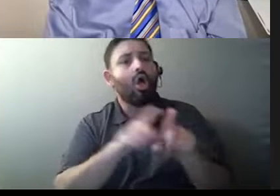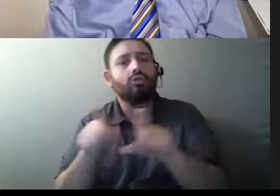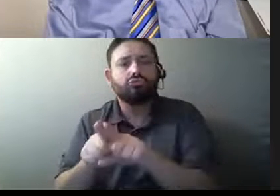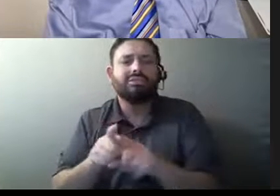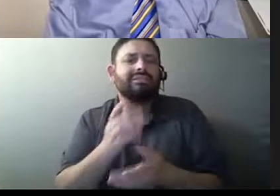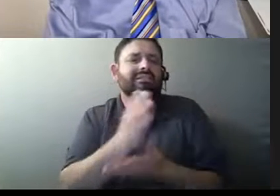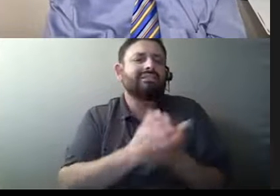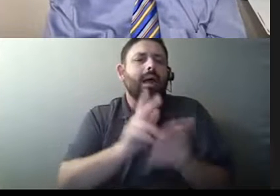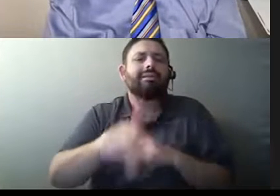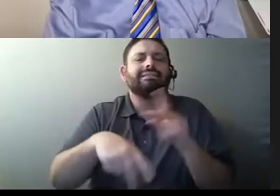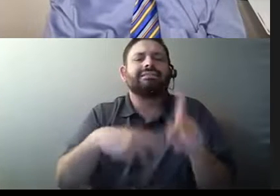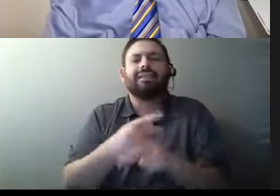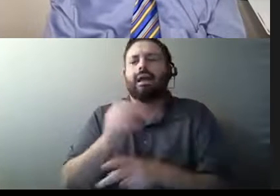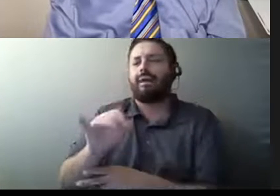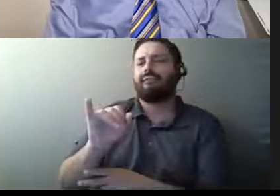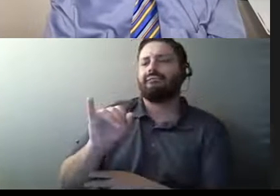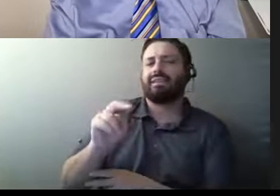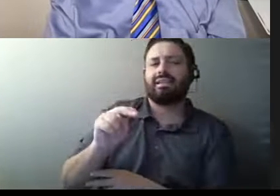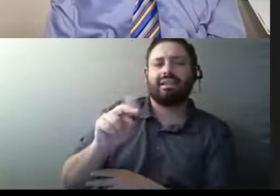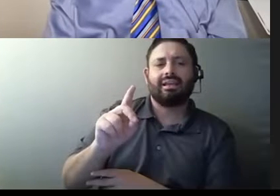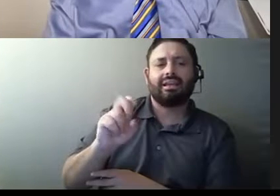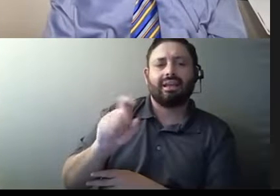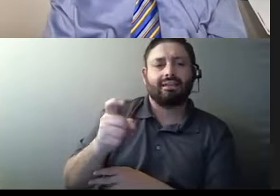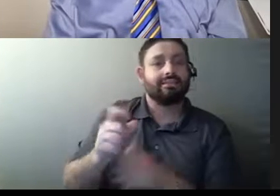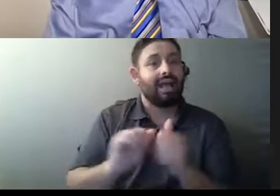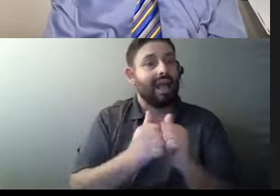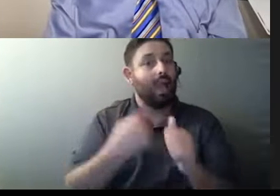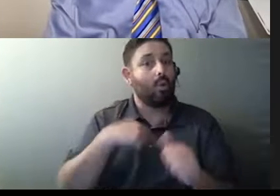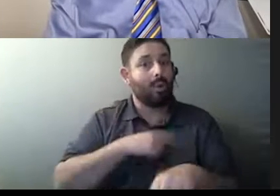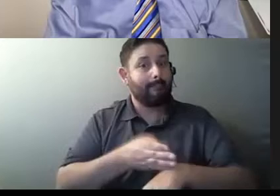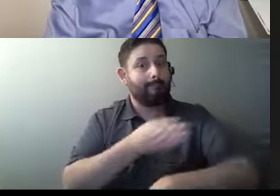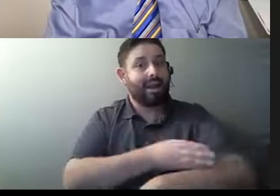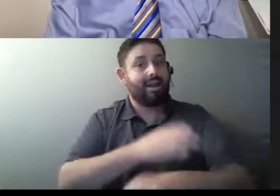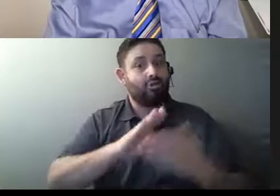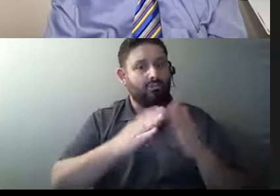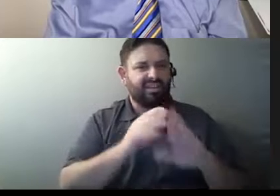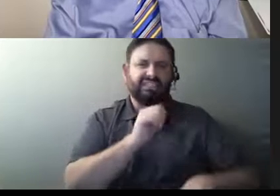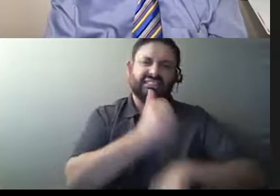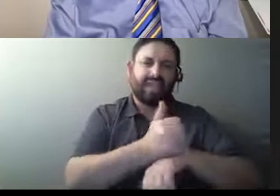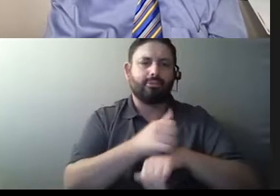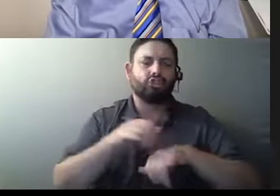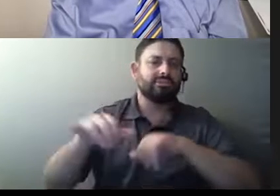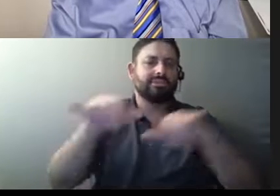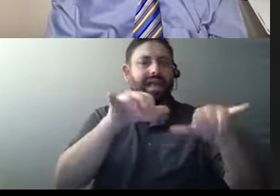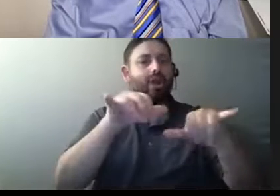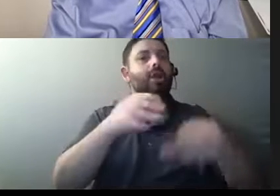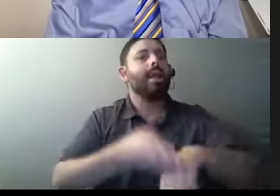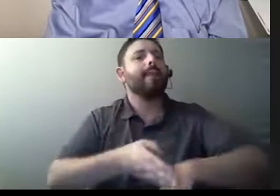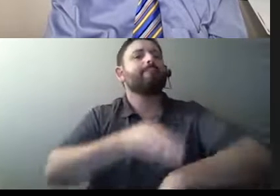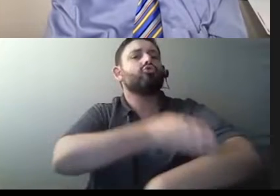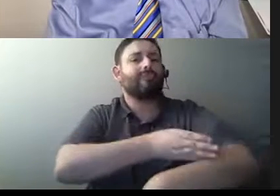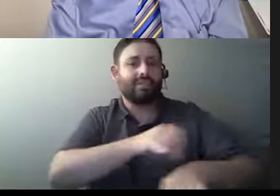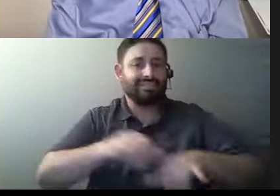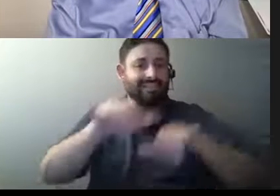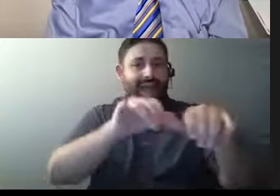some type of index. So how we better the community is by establishing standards, then improving on those standards by listening